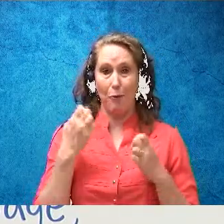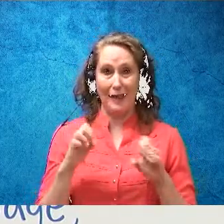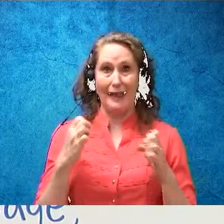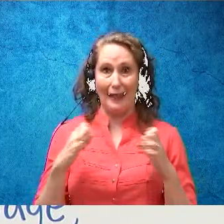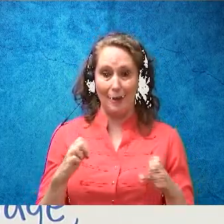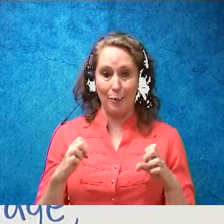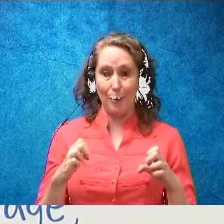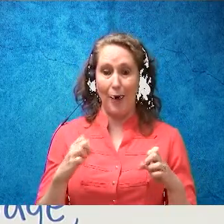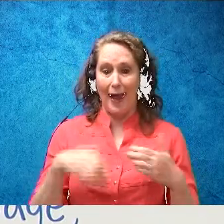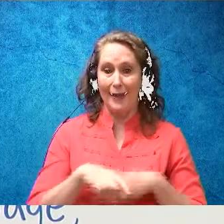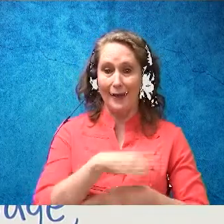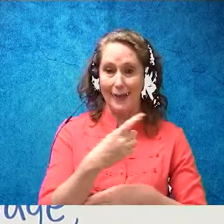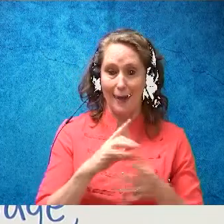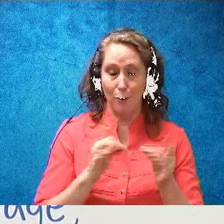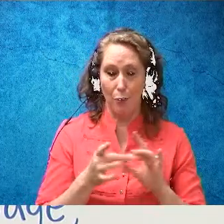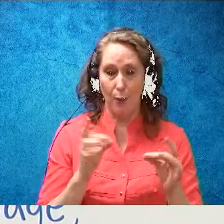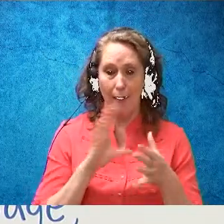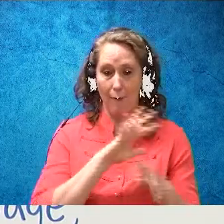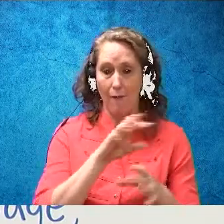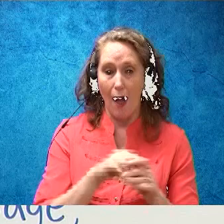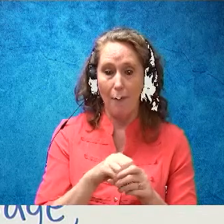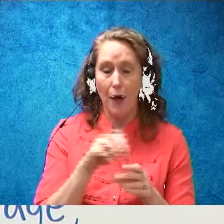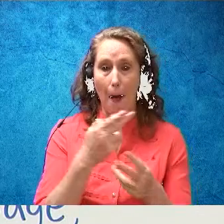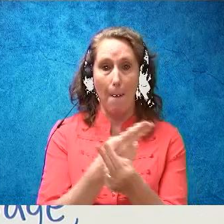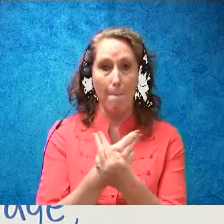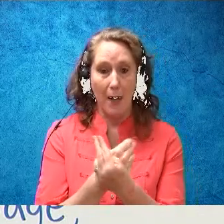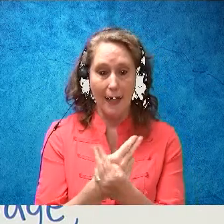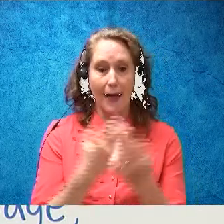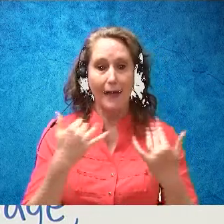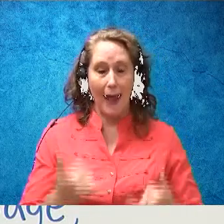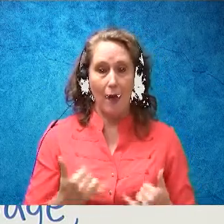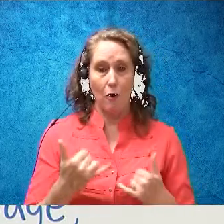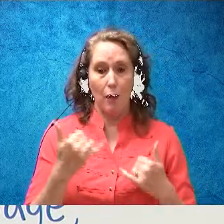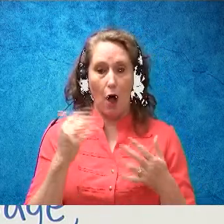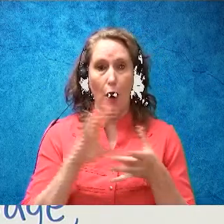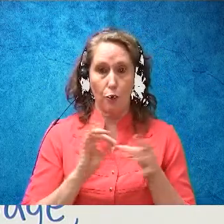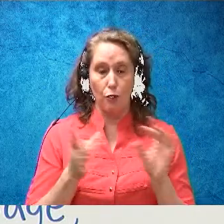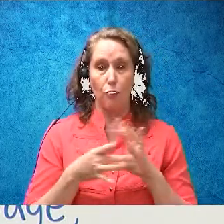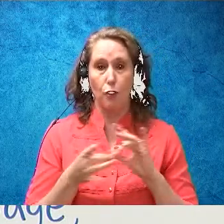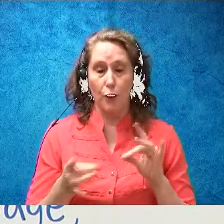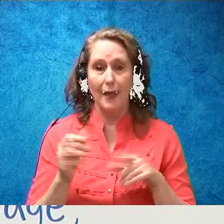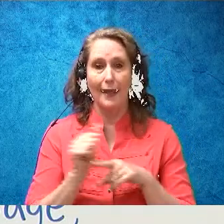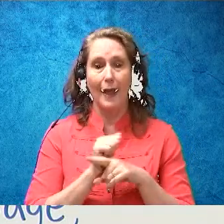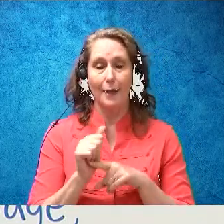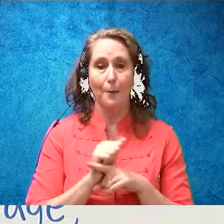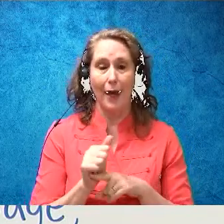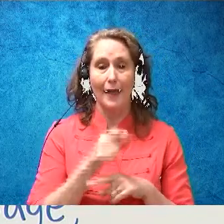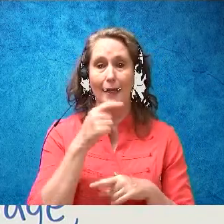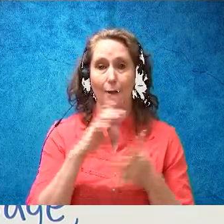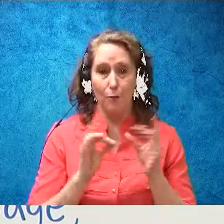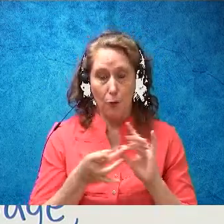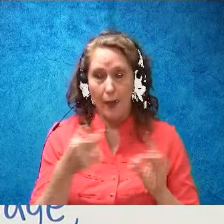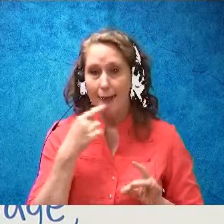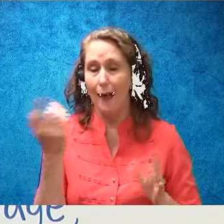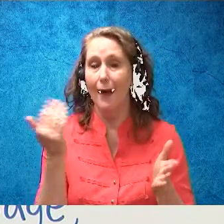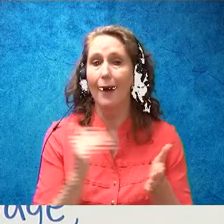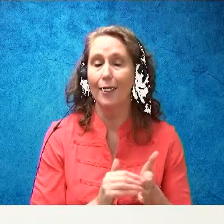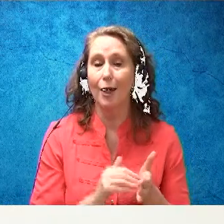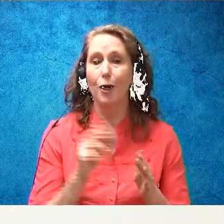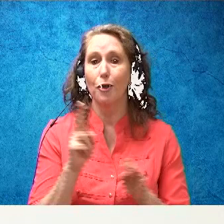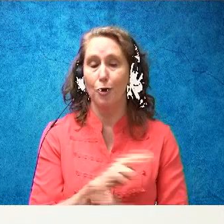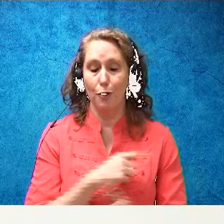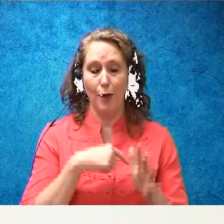a perfect little story. So now let's take our story and let's practice retelling using